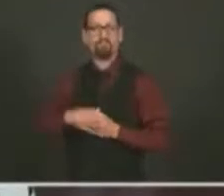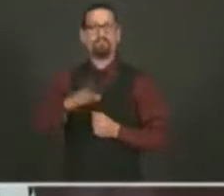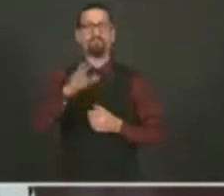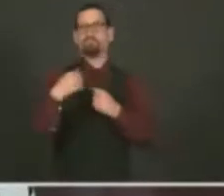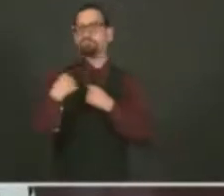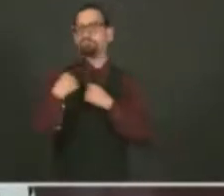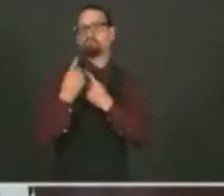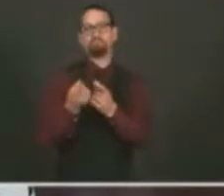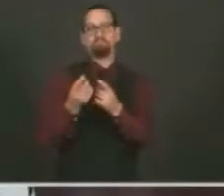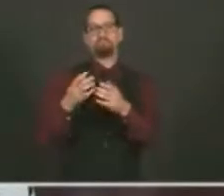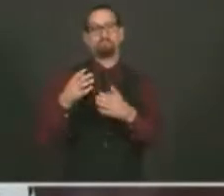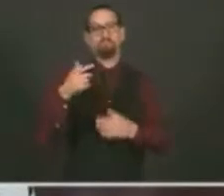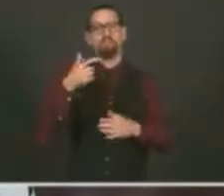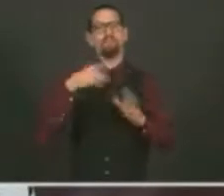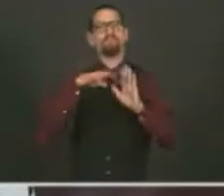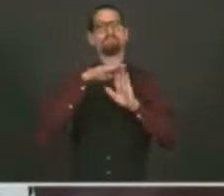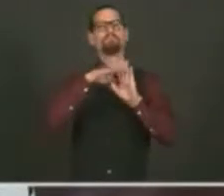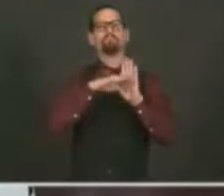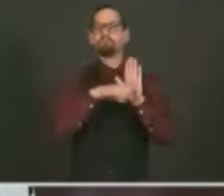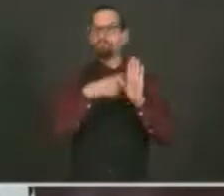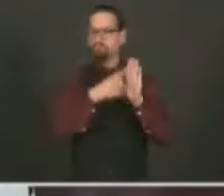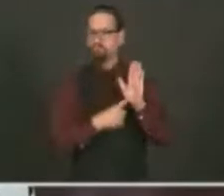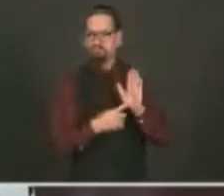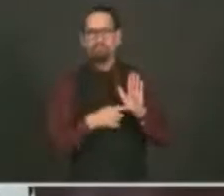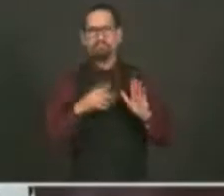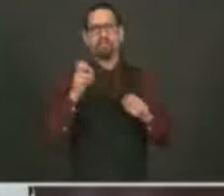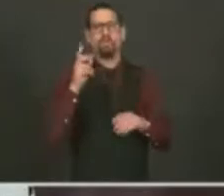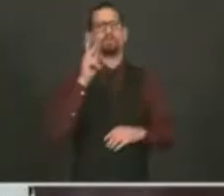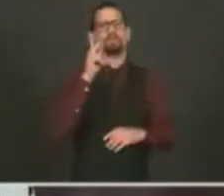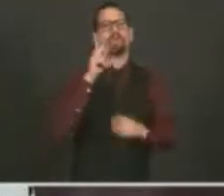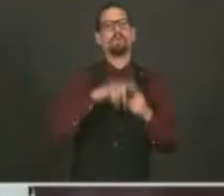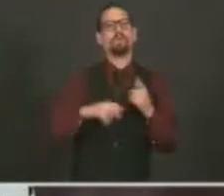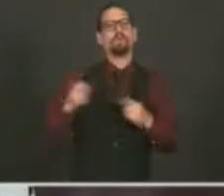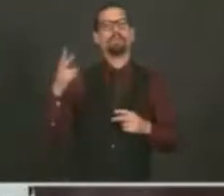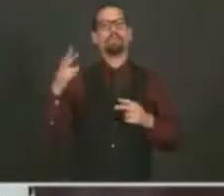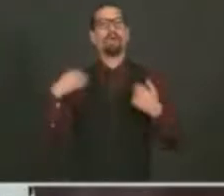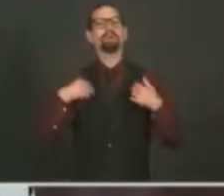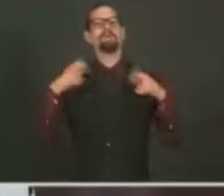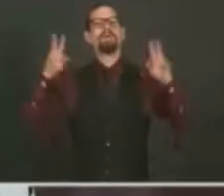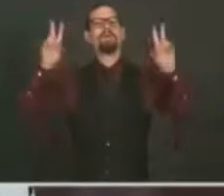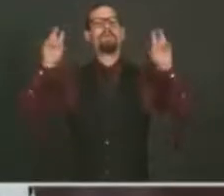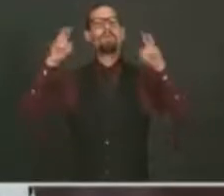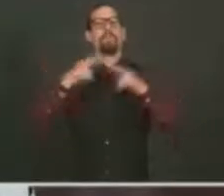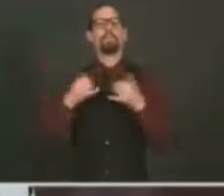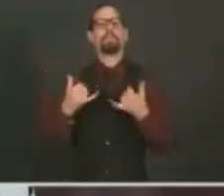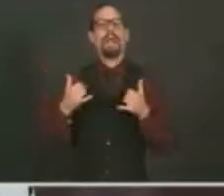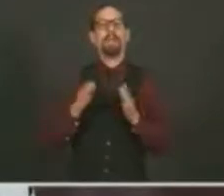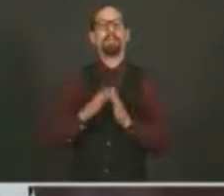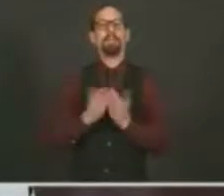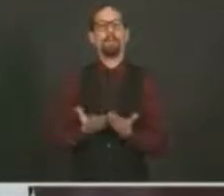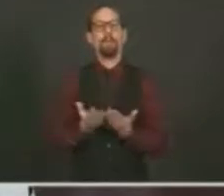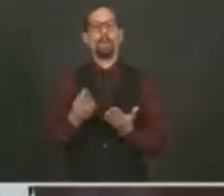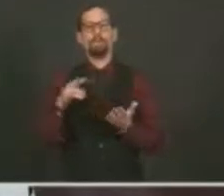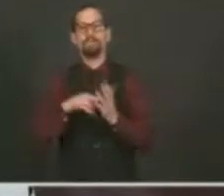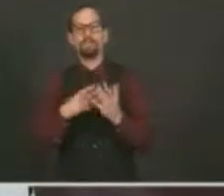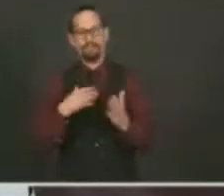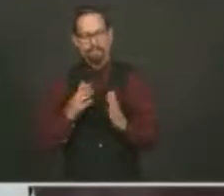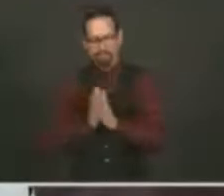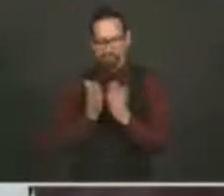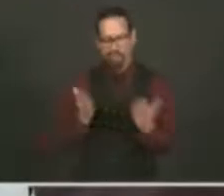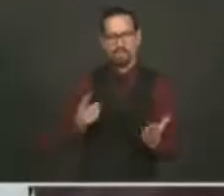K-12 playbook so that people can be familiar with the roadmap of what happens when there are